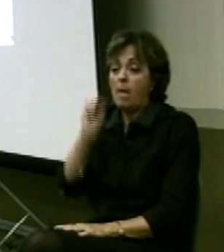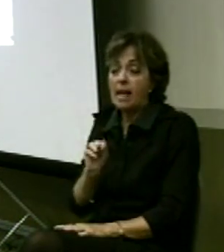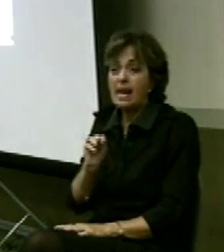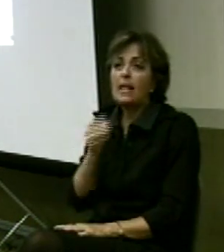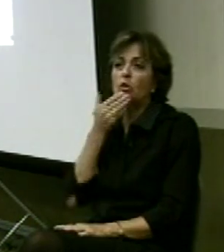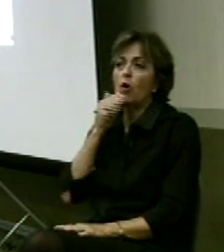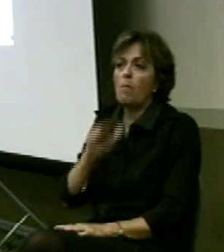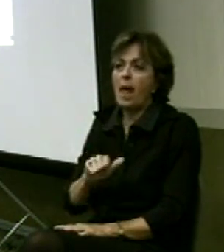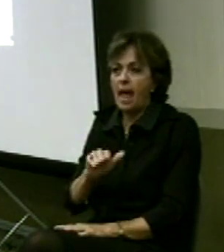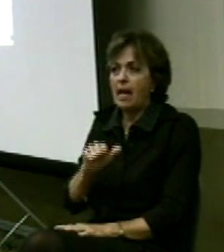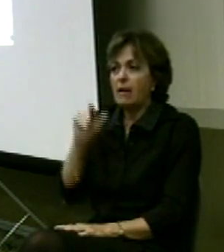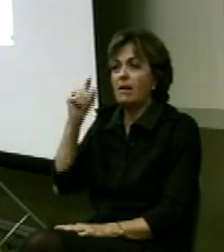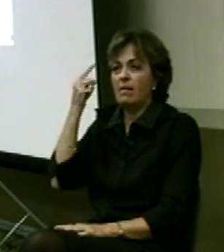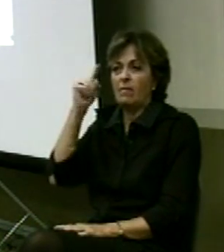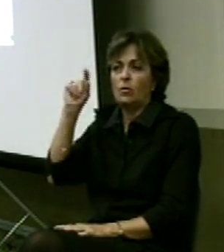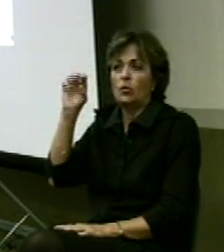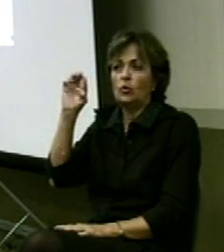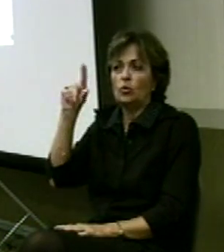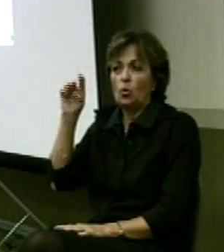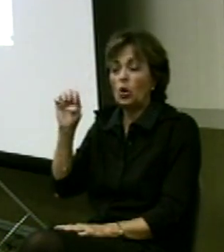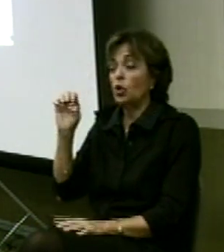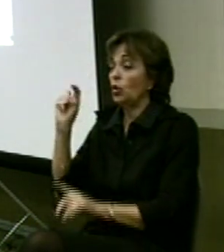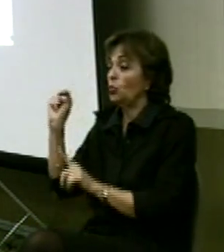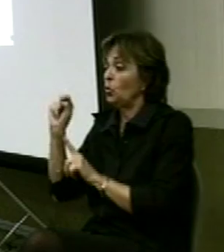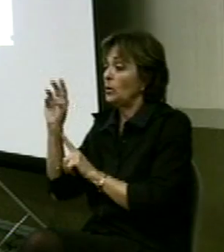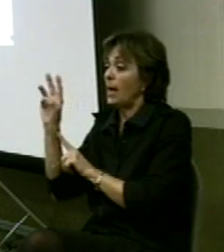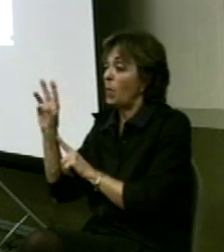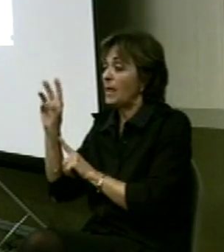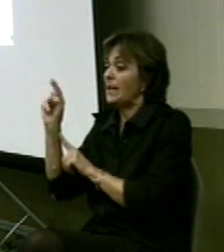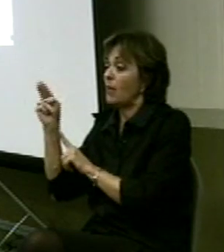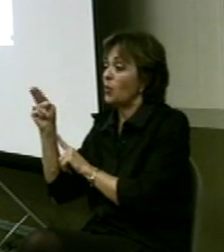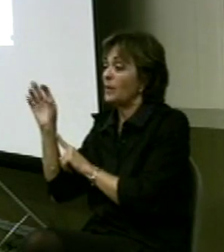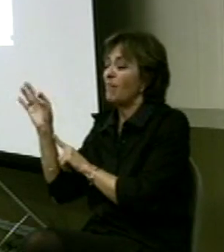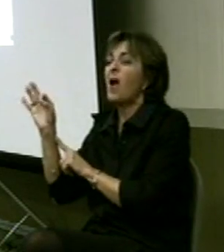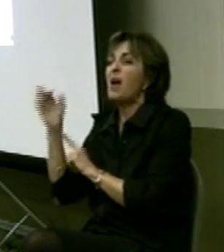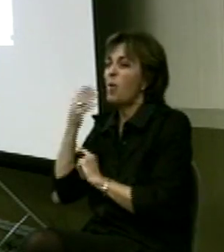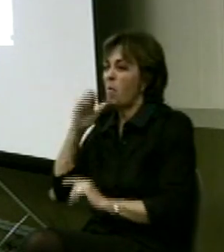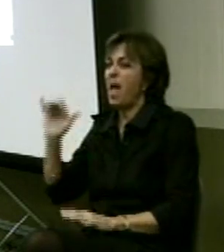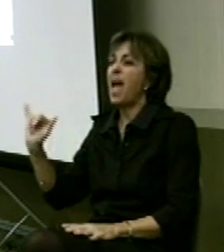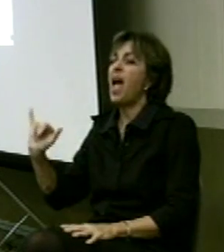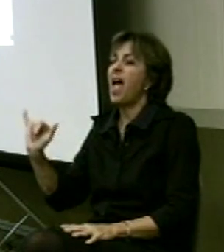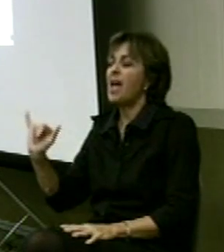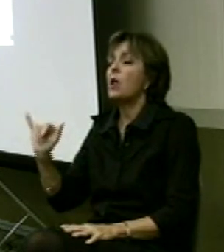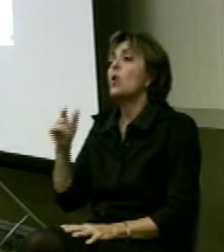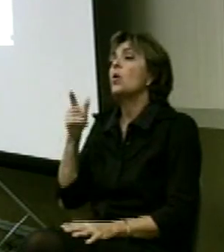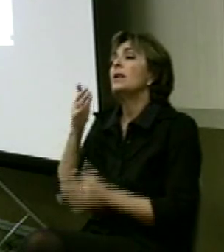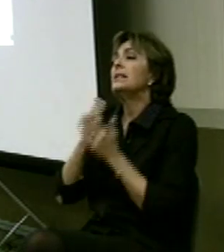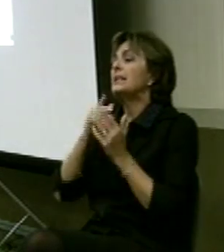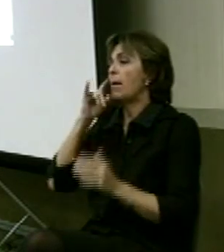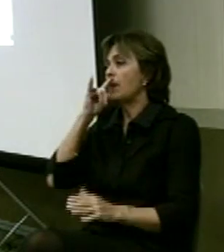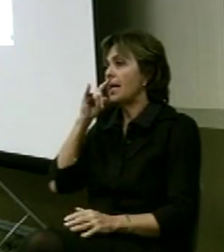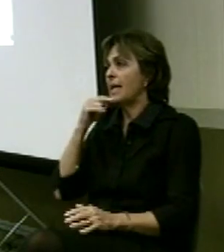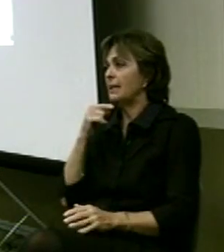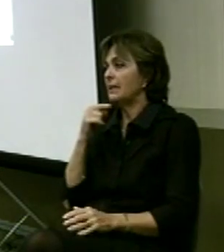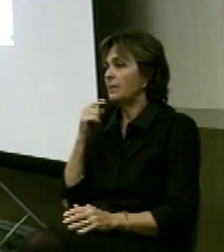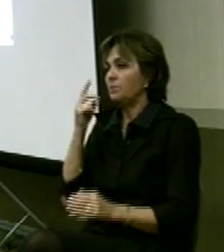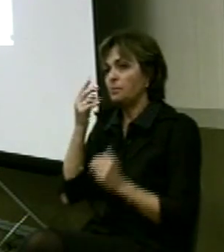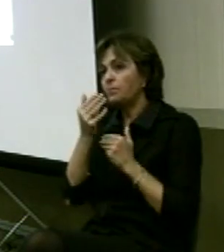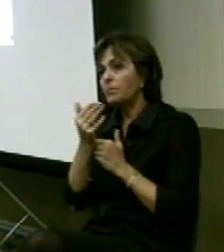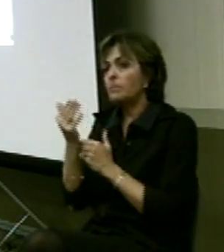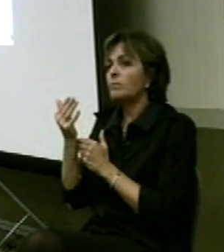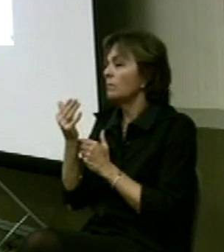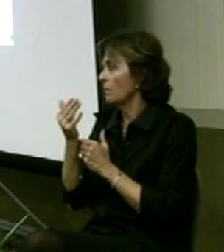Mondays are bad for George, and we obviously saw that Tuesday, Wednesday, Thursday, Friday are also kind of bad, but let's say some kids that I've